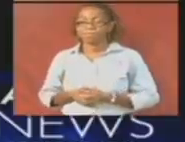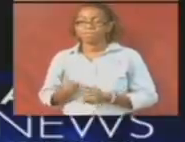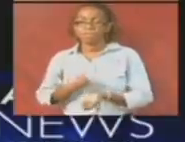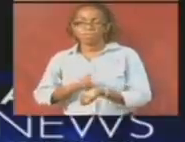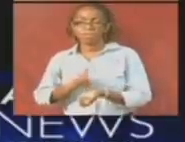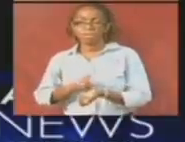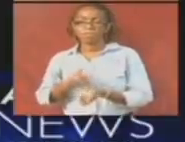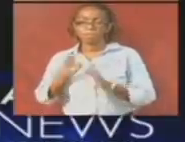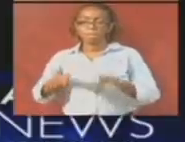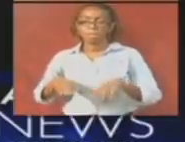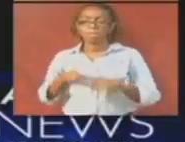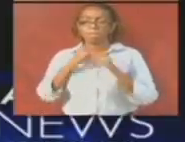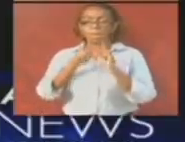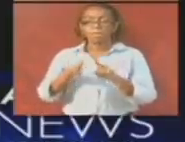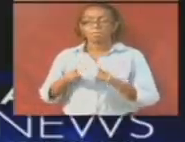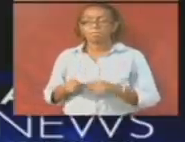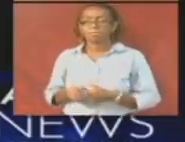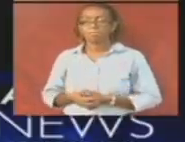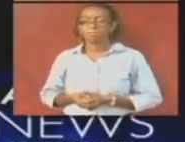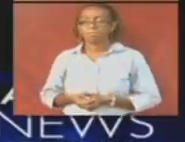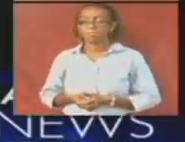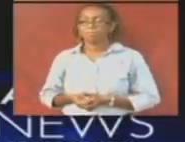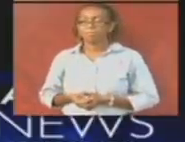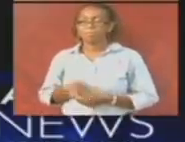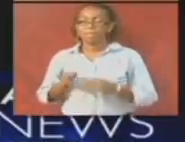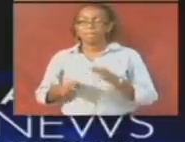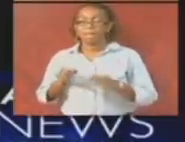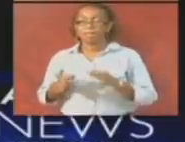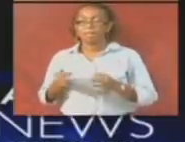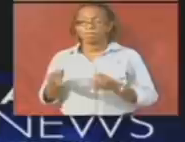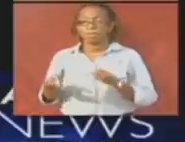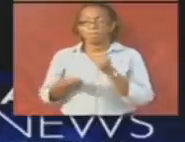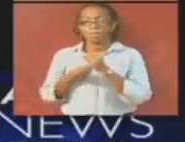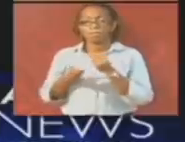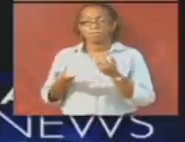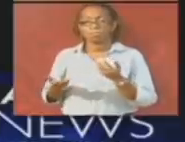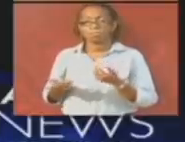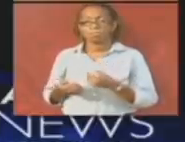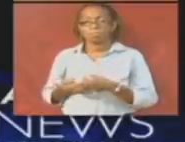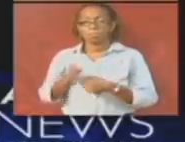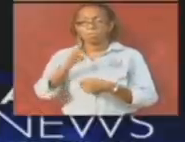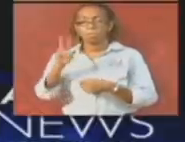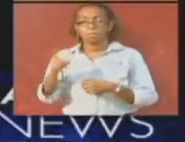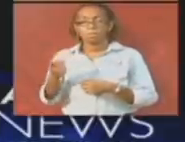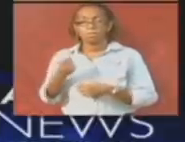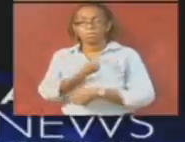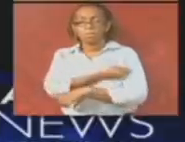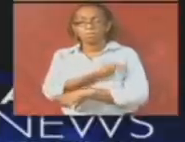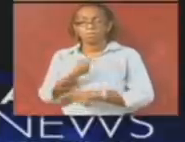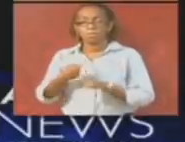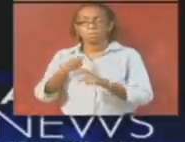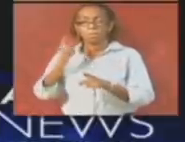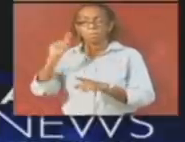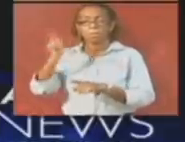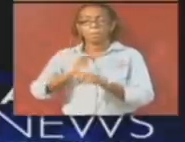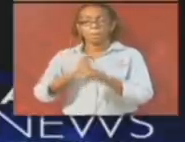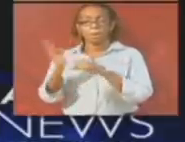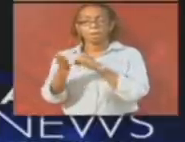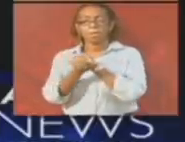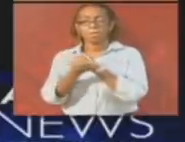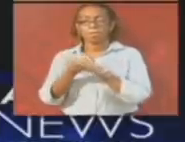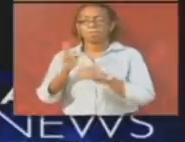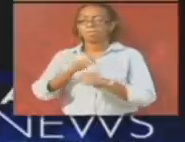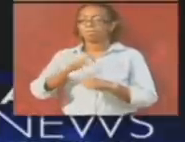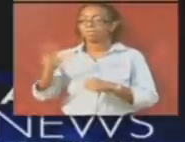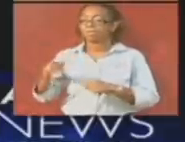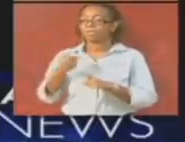this, but if we add up the 2,000 vaccines that we got from Barbados, the 33,600 from